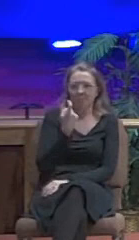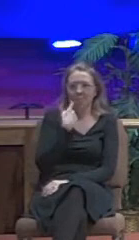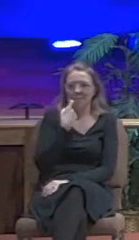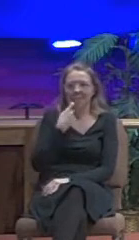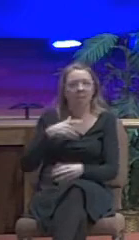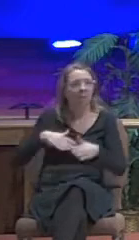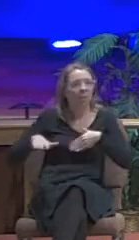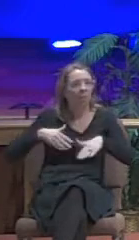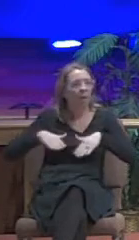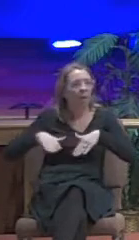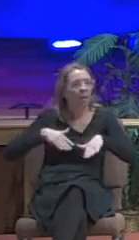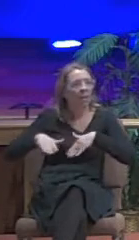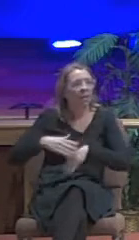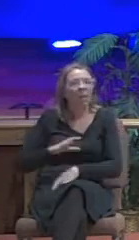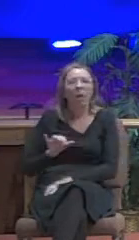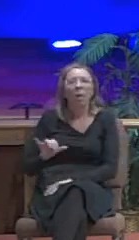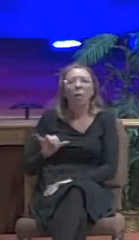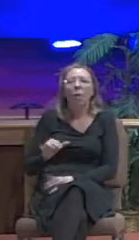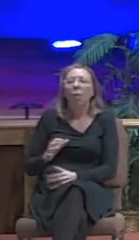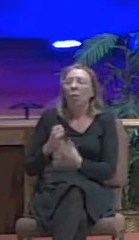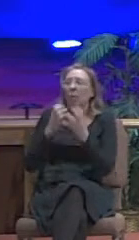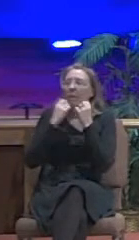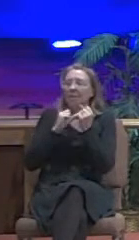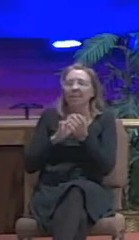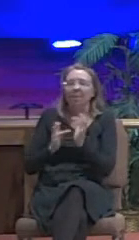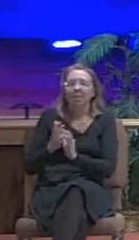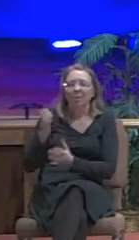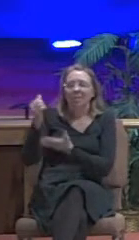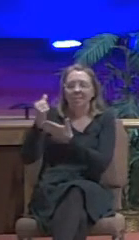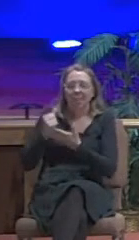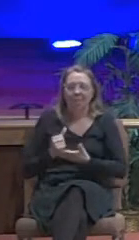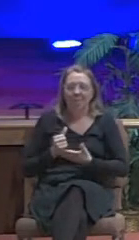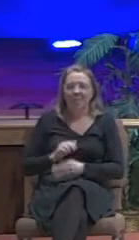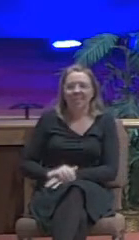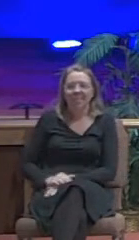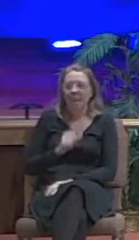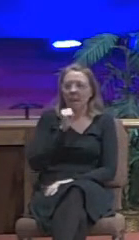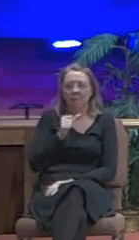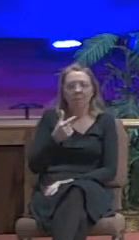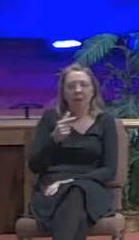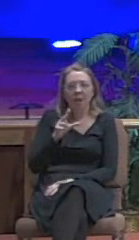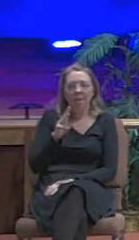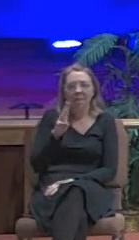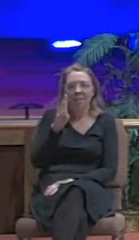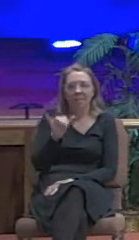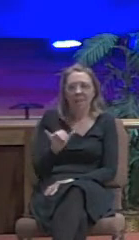dear Jesus, help me. This boy not Gumby anymore. Gumby can harden up.